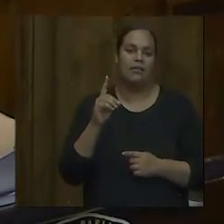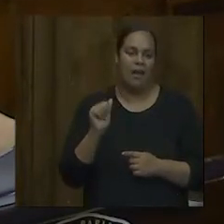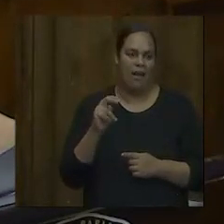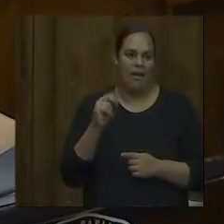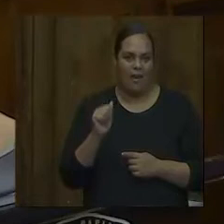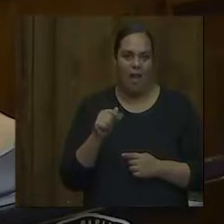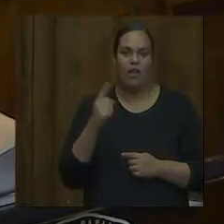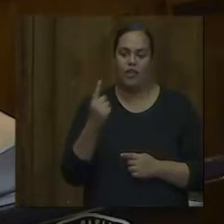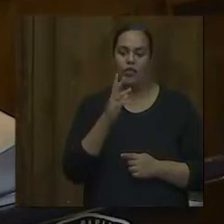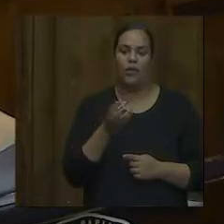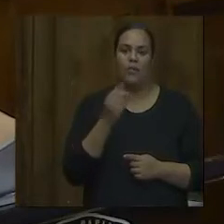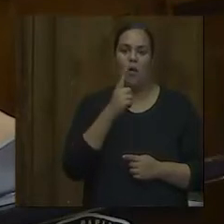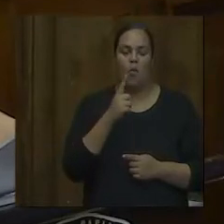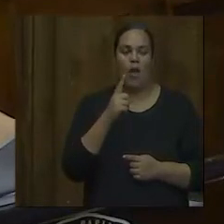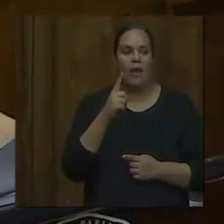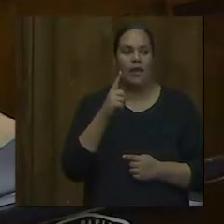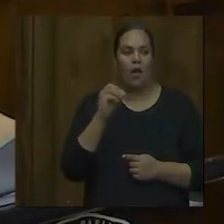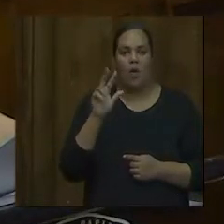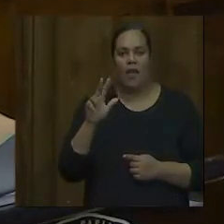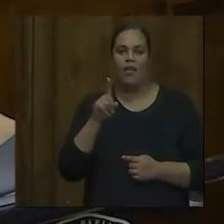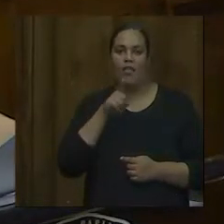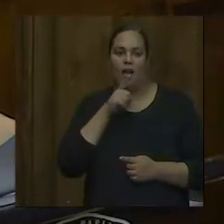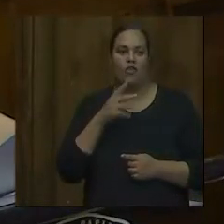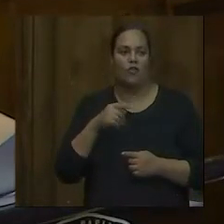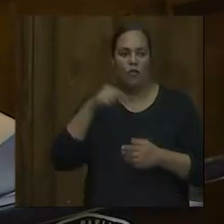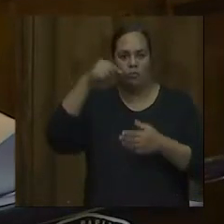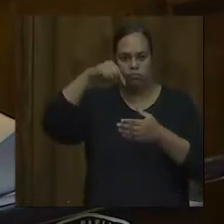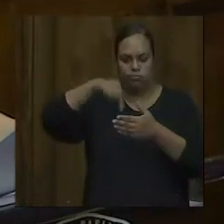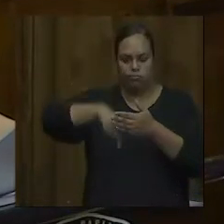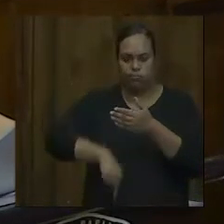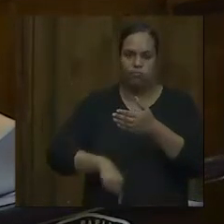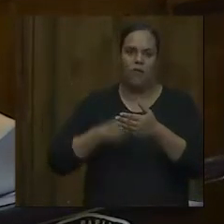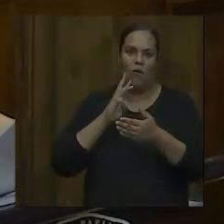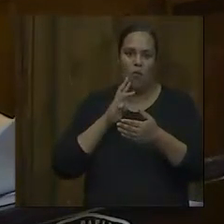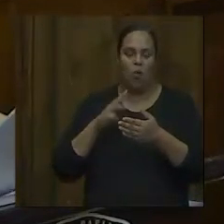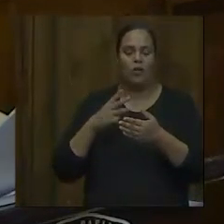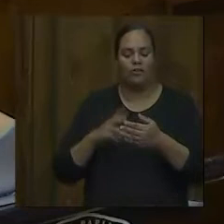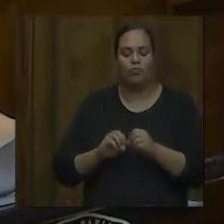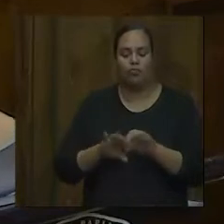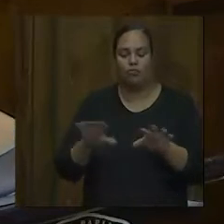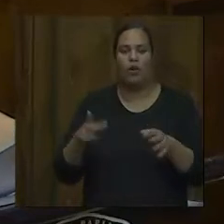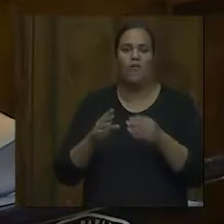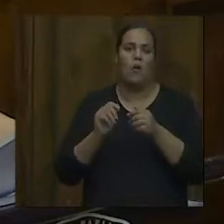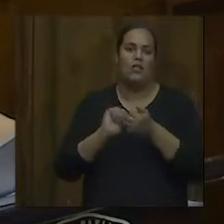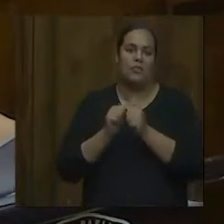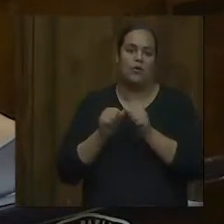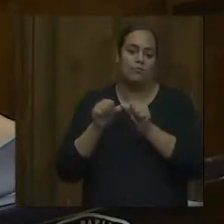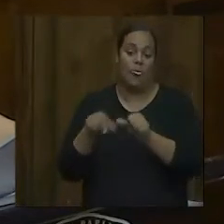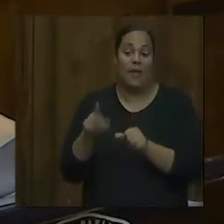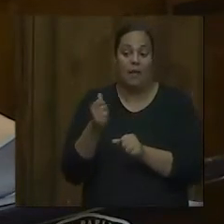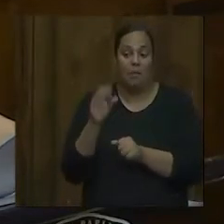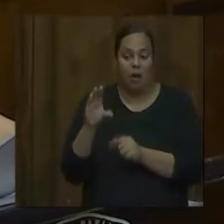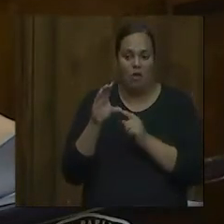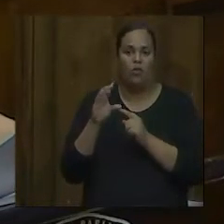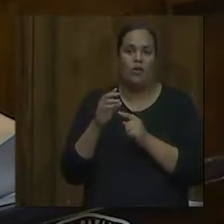receive 108,000 rand to drill a borehole at a facility crucial to allow sport to continue. This amount will cover the cost